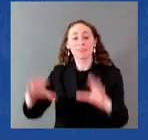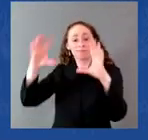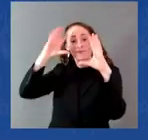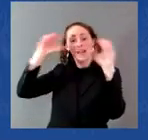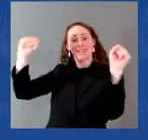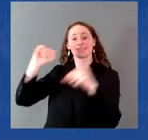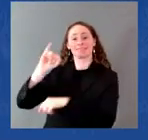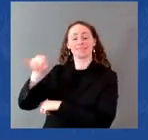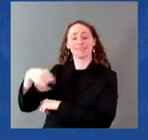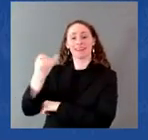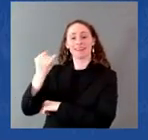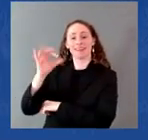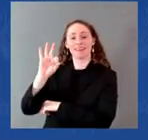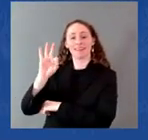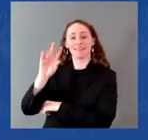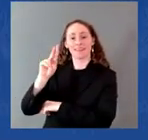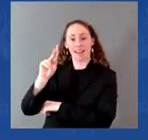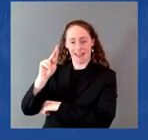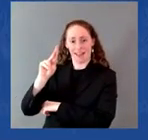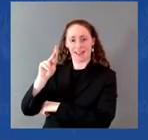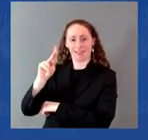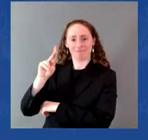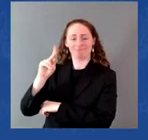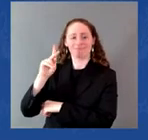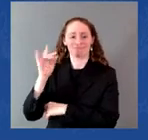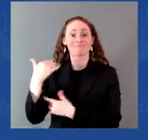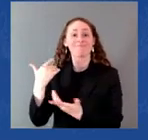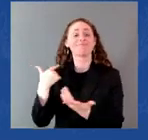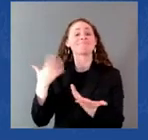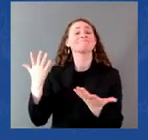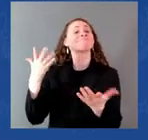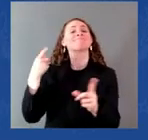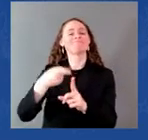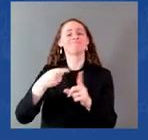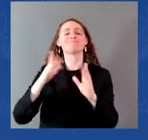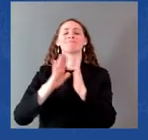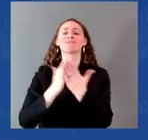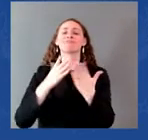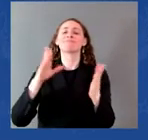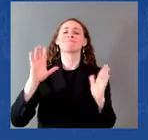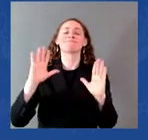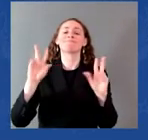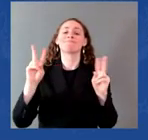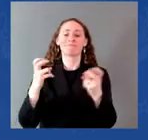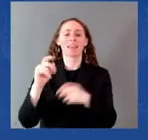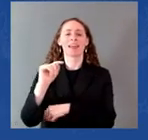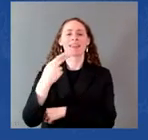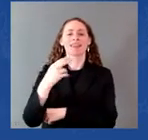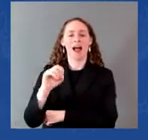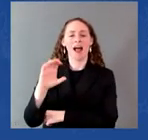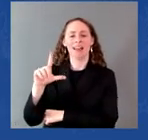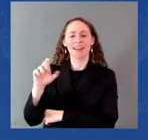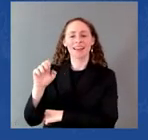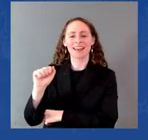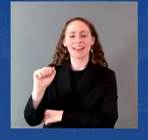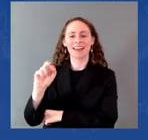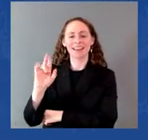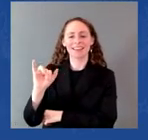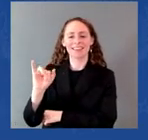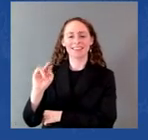And, a great American poet joked that President Kennedy had a, quote, niche of Irish weakness in the